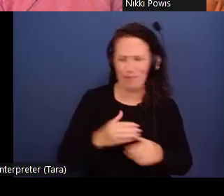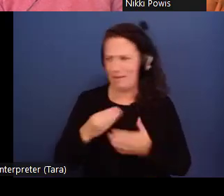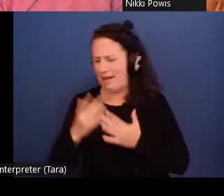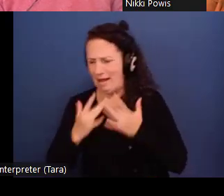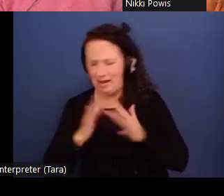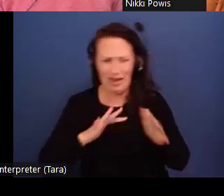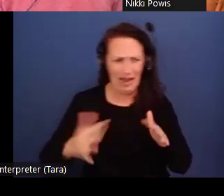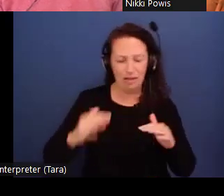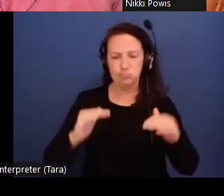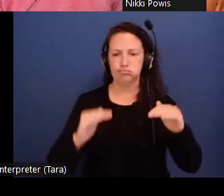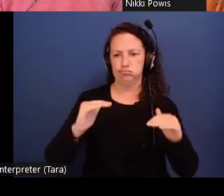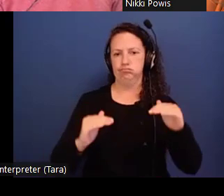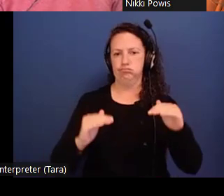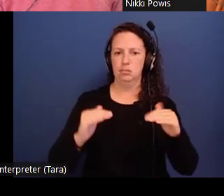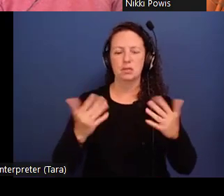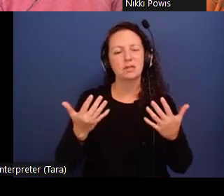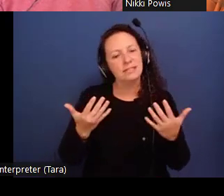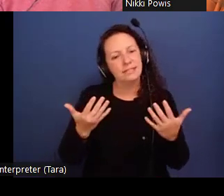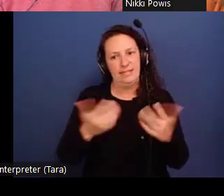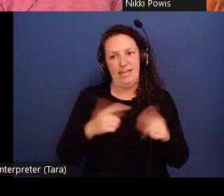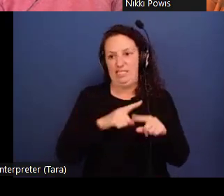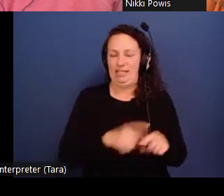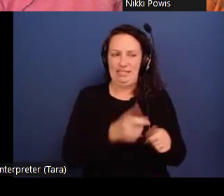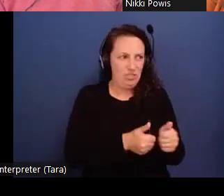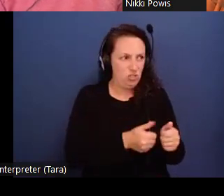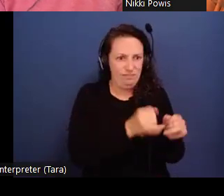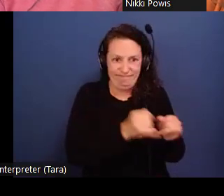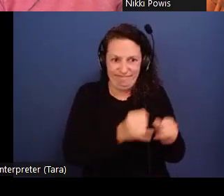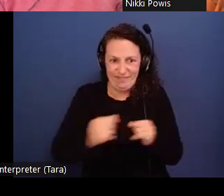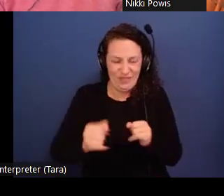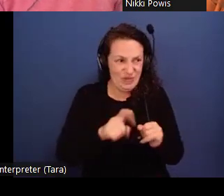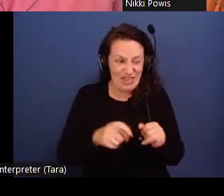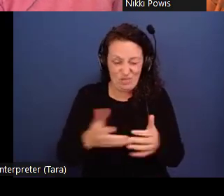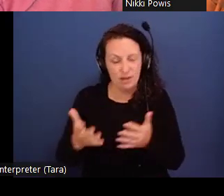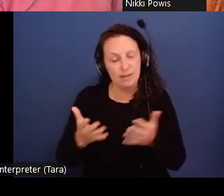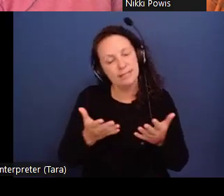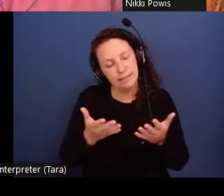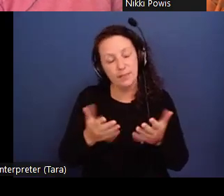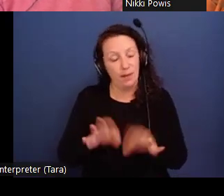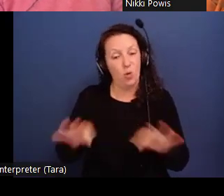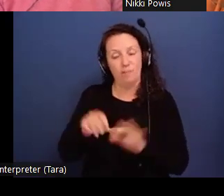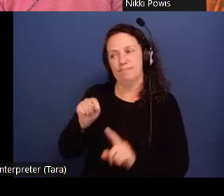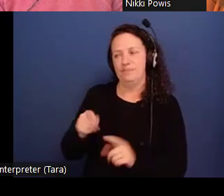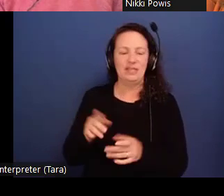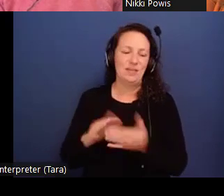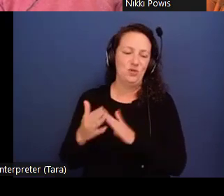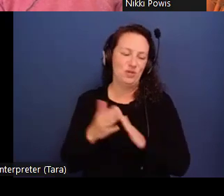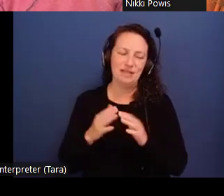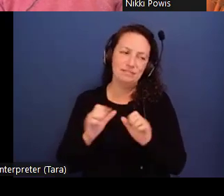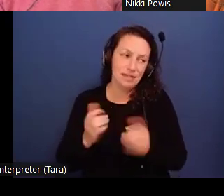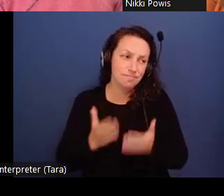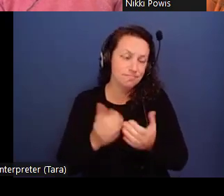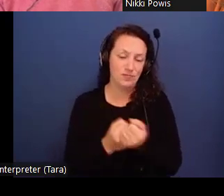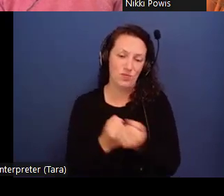honestly depends on what the person needs, but oftentimes it is the community that can help you out as well, because